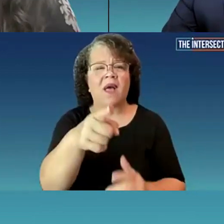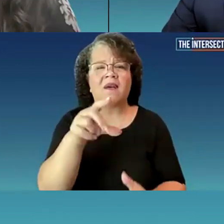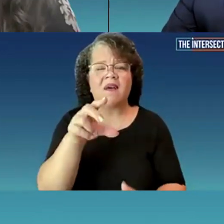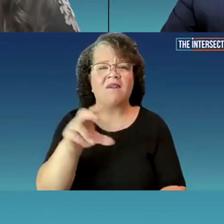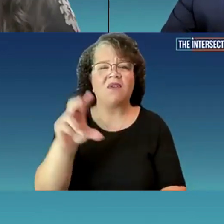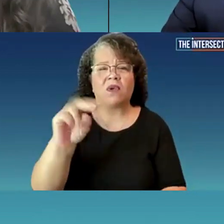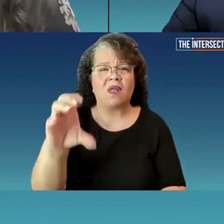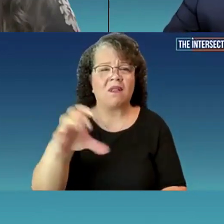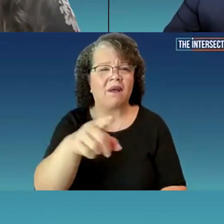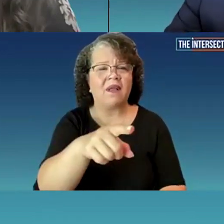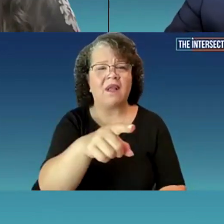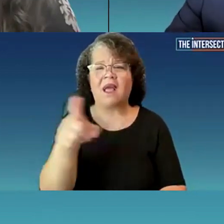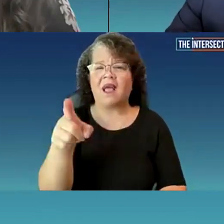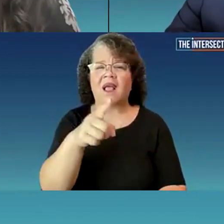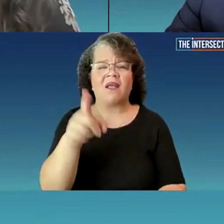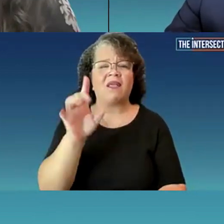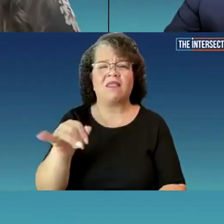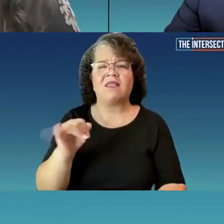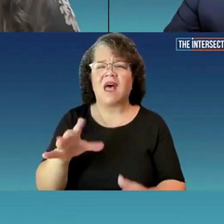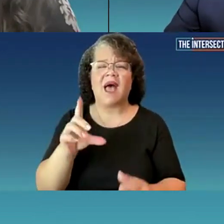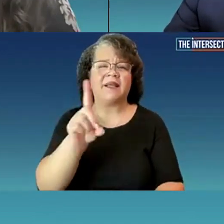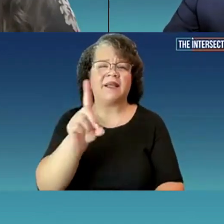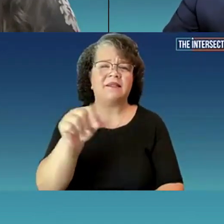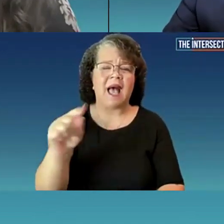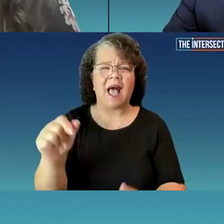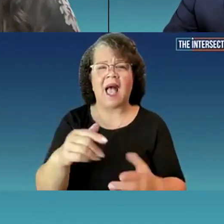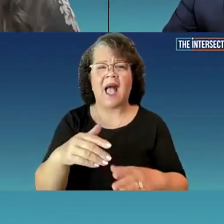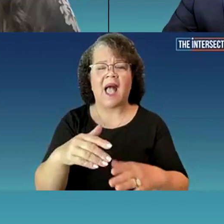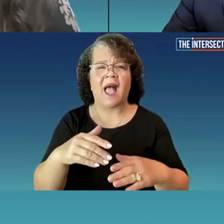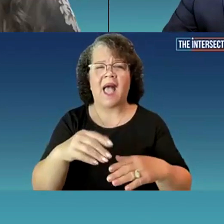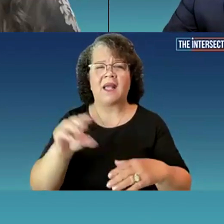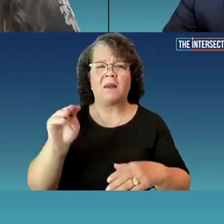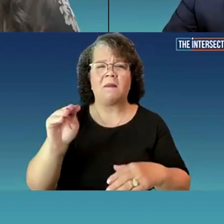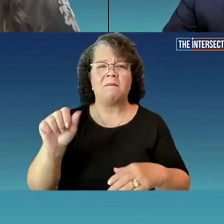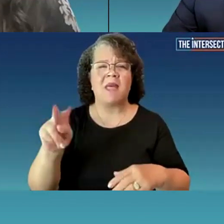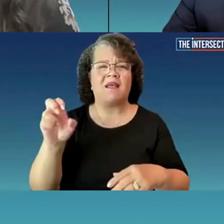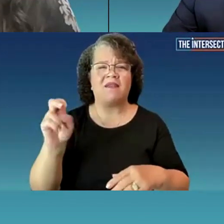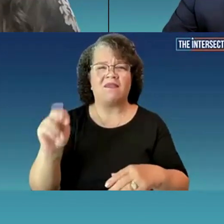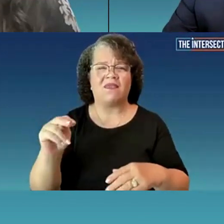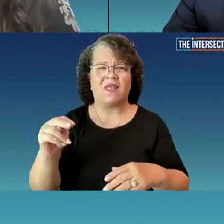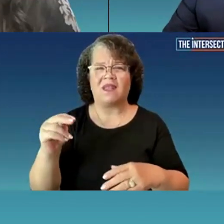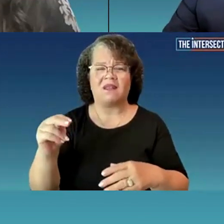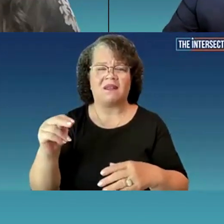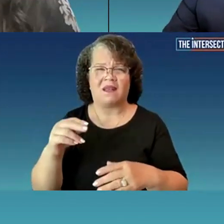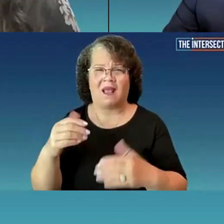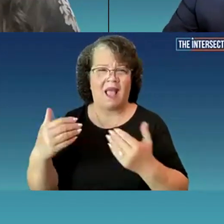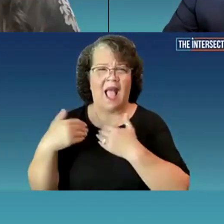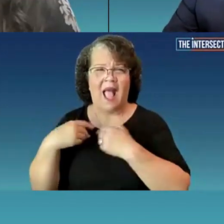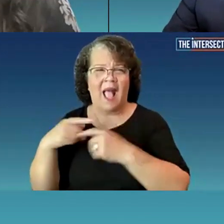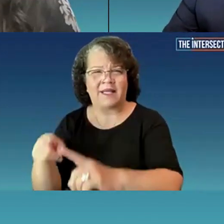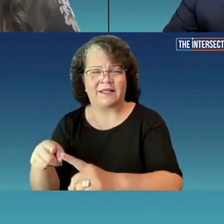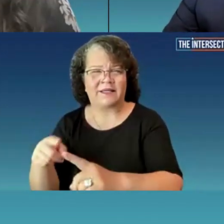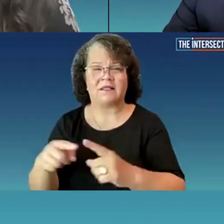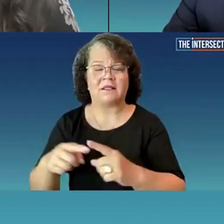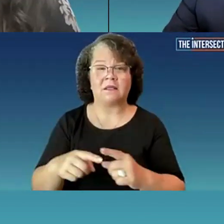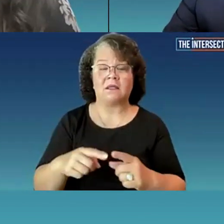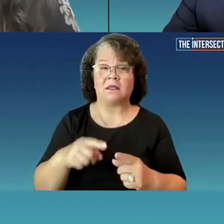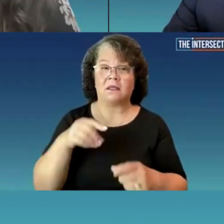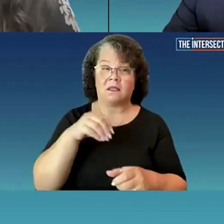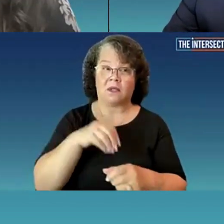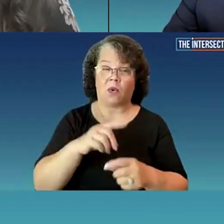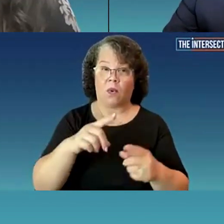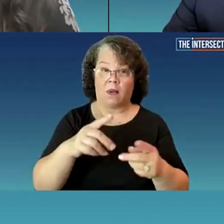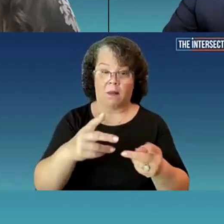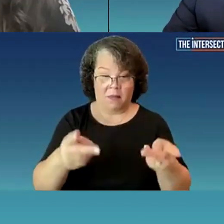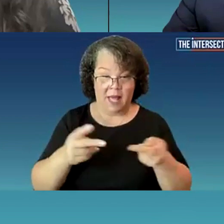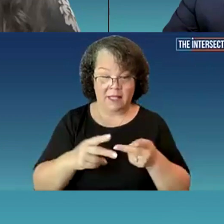they definitely don't have this robust data platform that Maven has. In times and places where money is